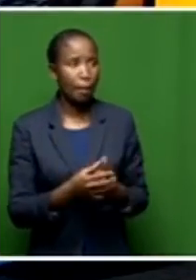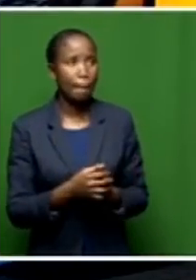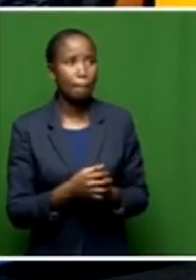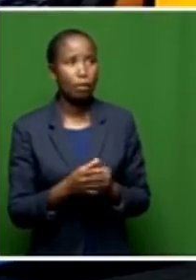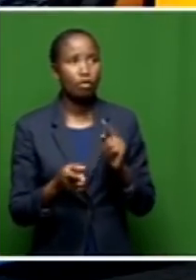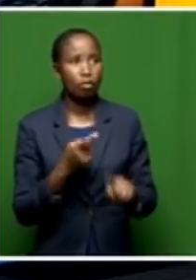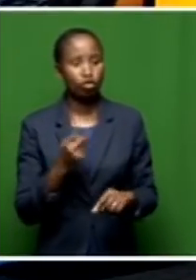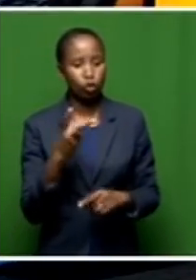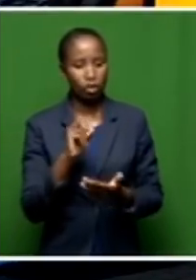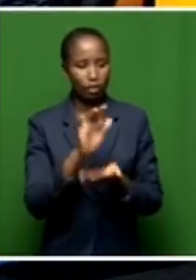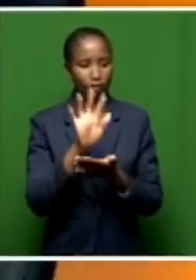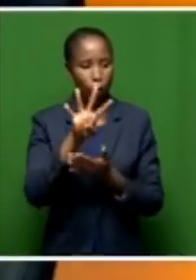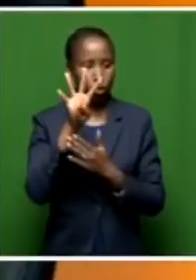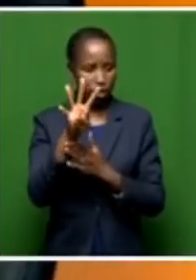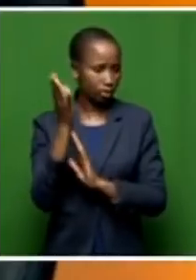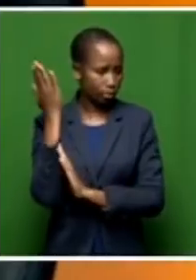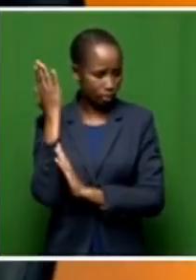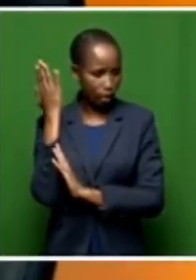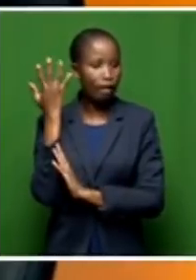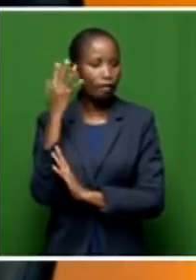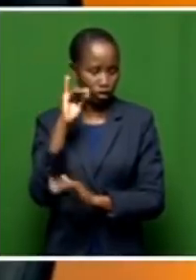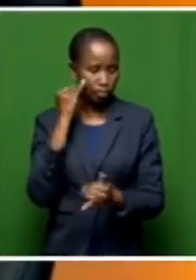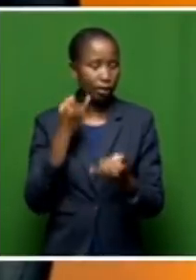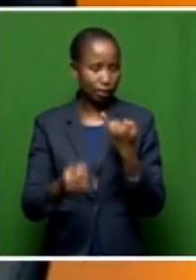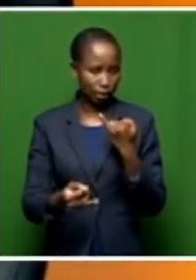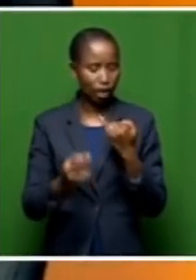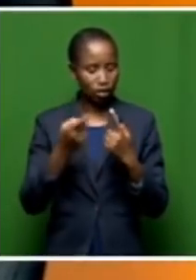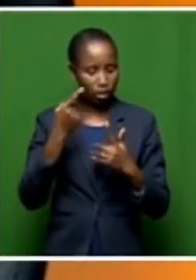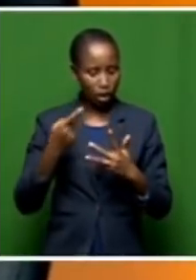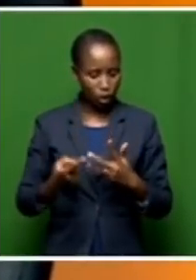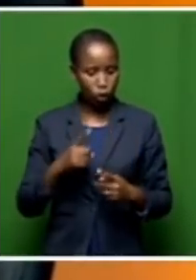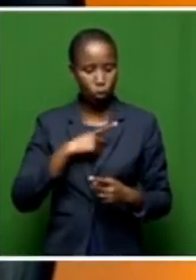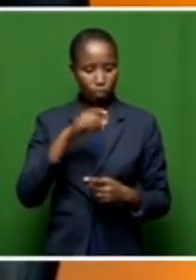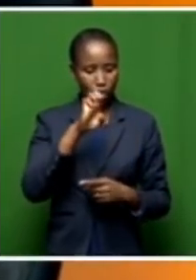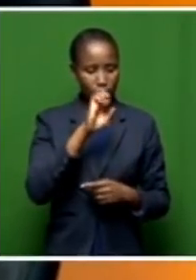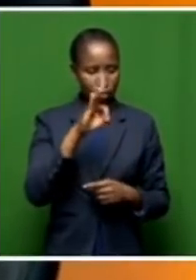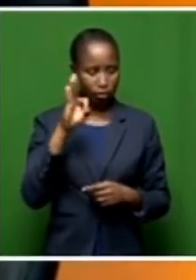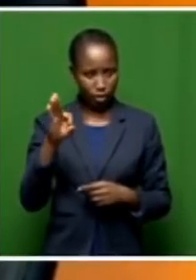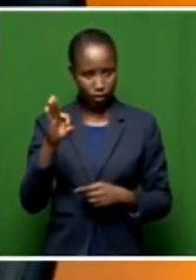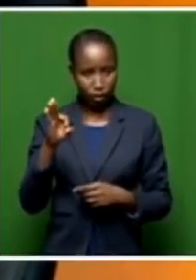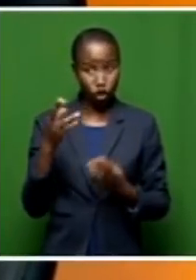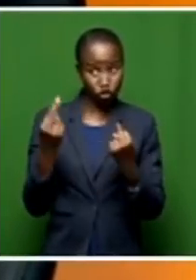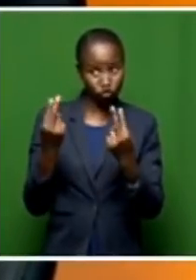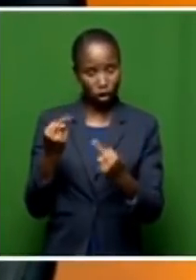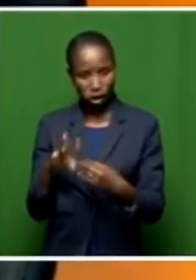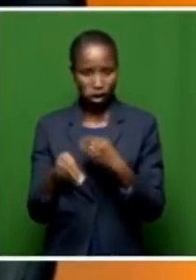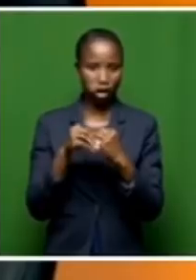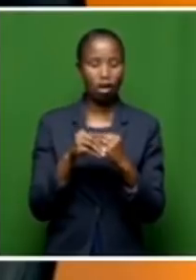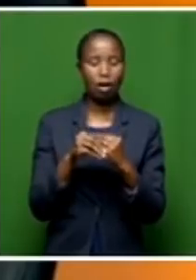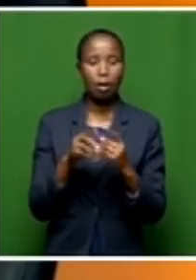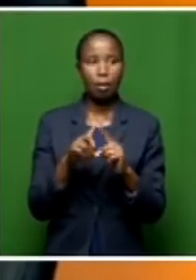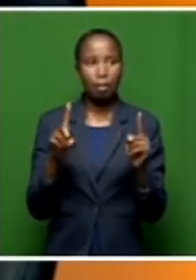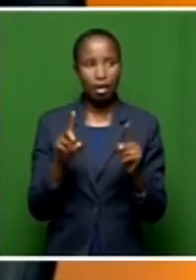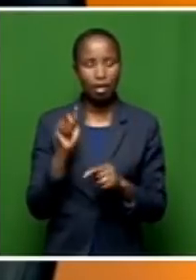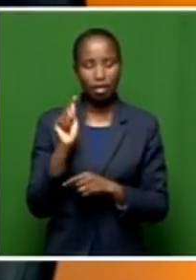when EFF the new party came in, yeah. but it wasn't simply because it was a new party. If you look at